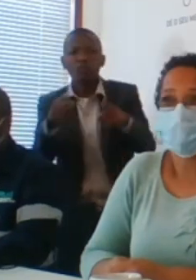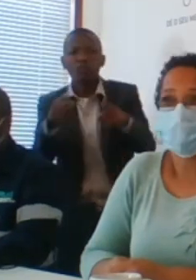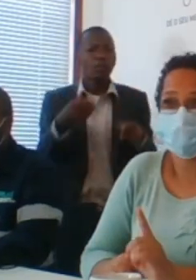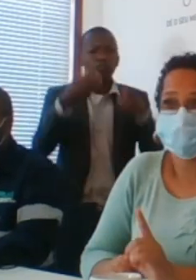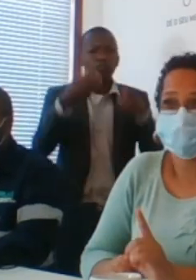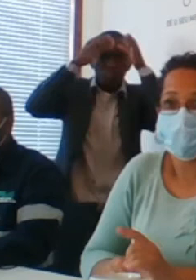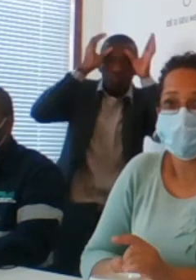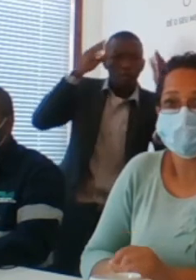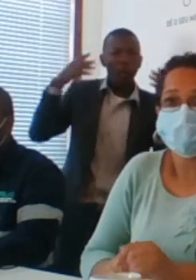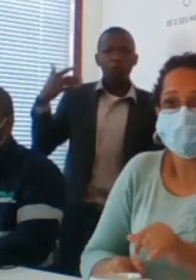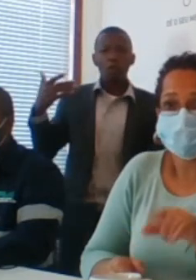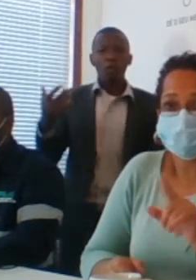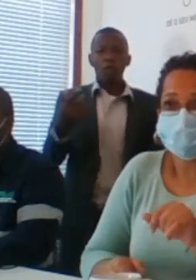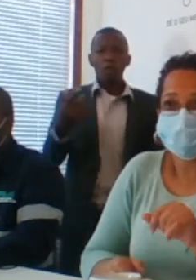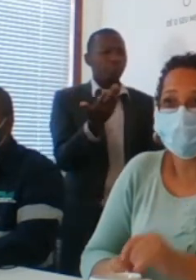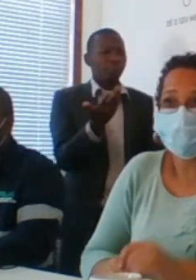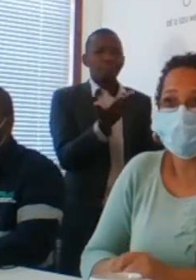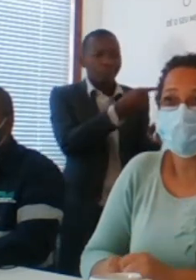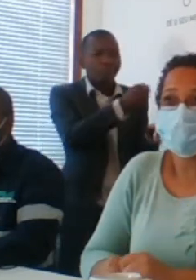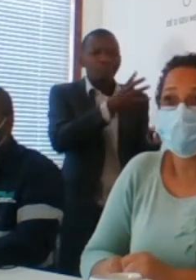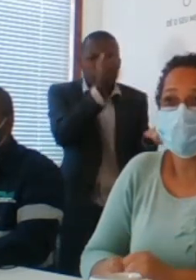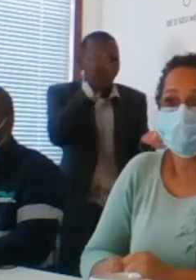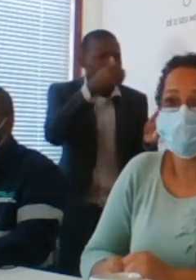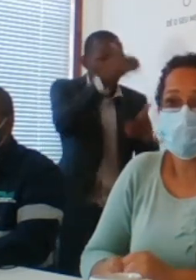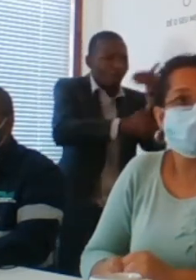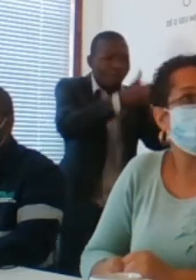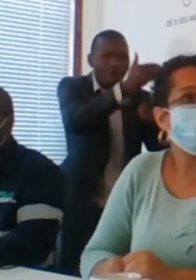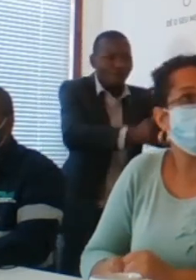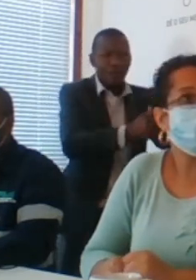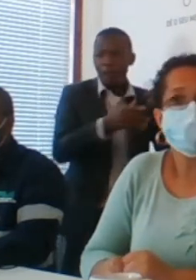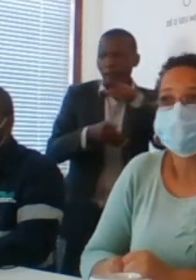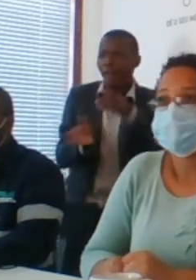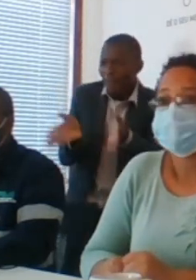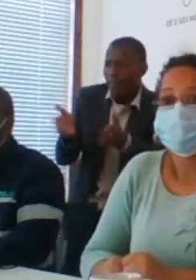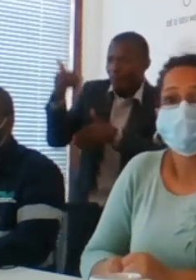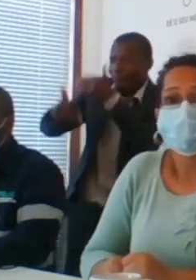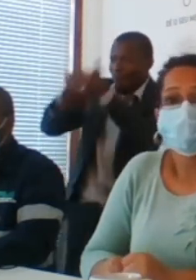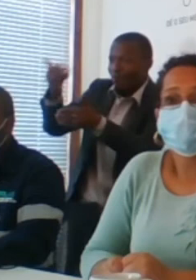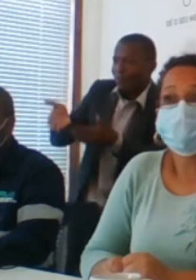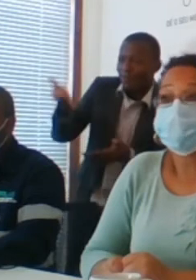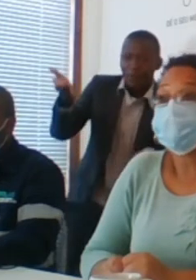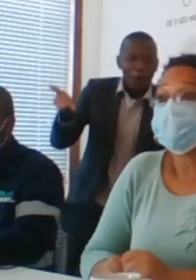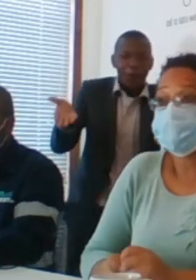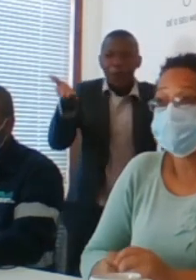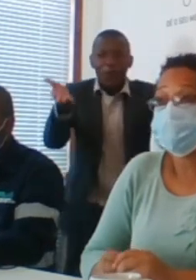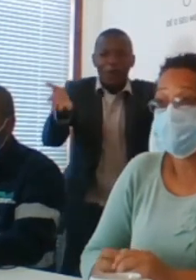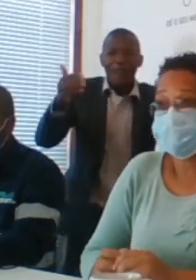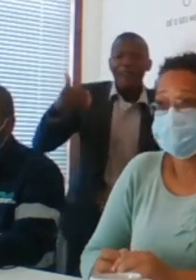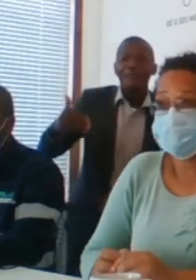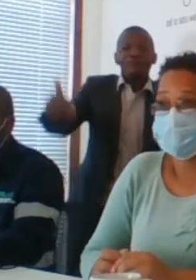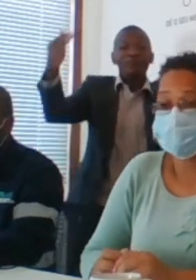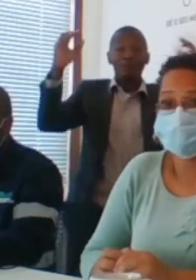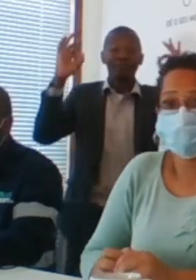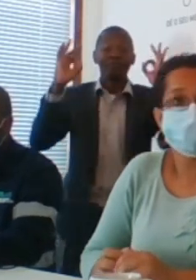capacity, are able also to improve their lives, and also to do so many things in their lives, and also